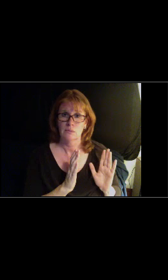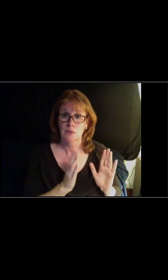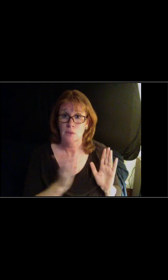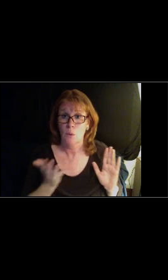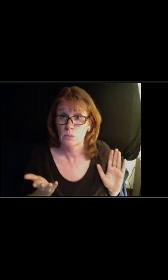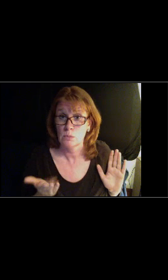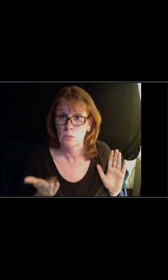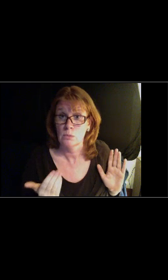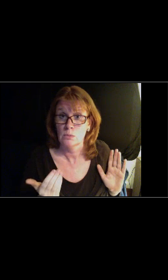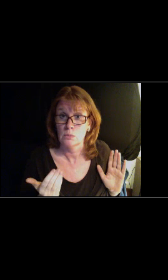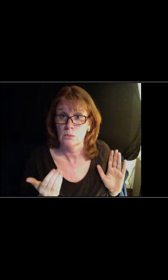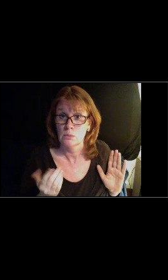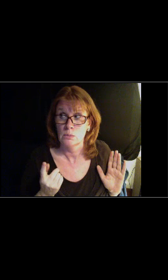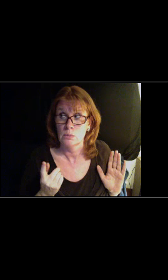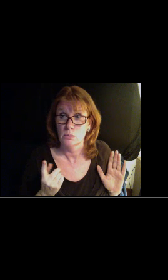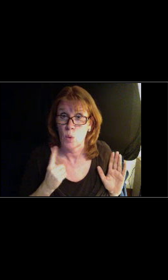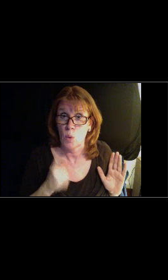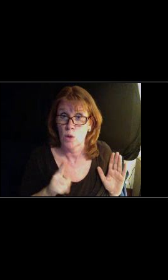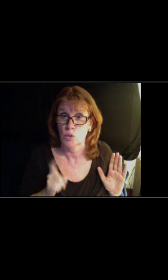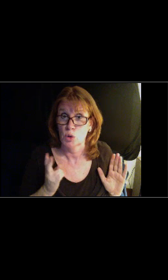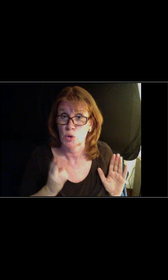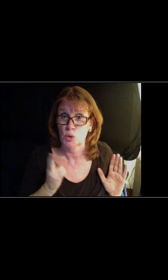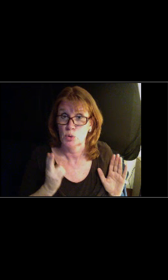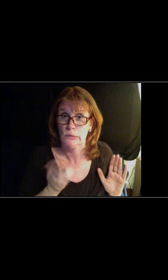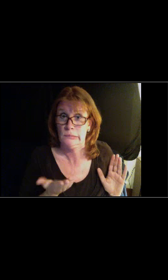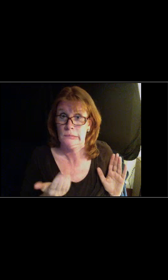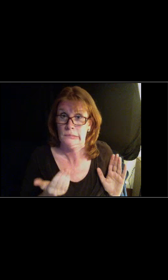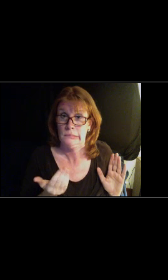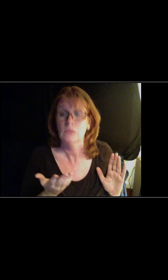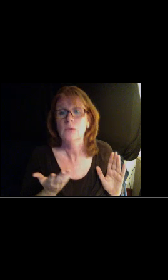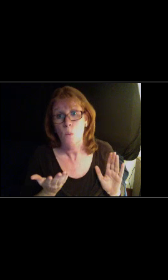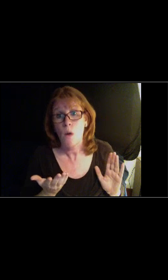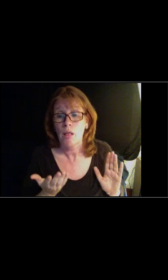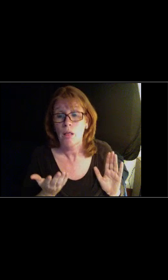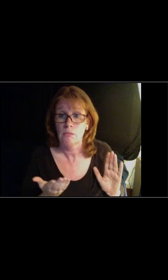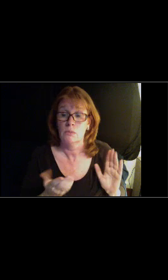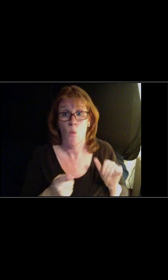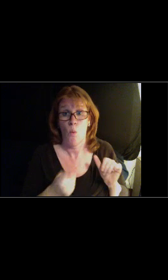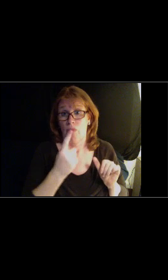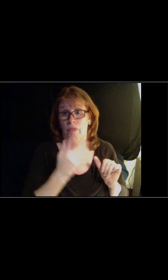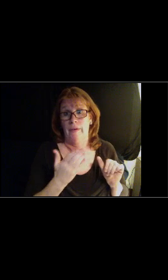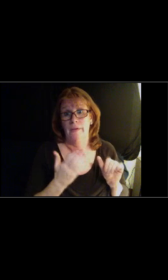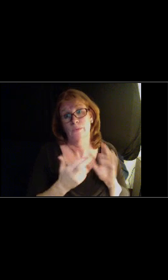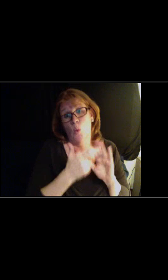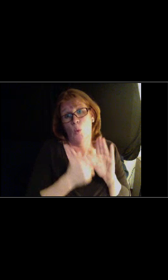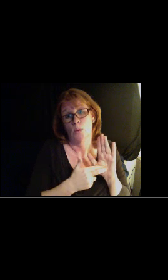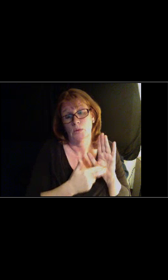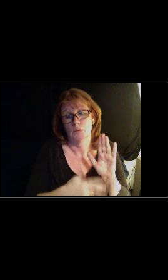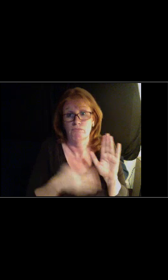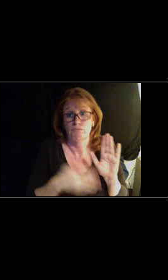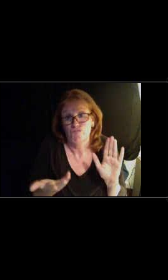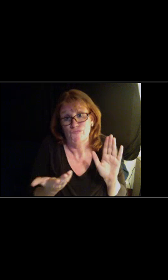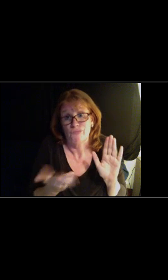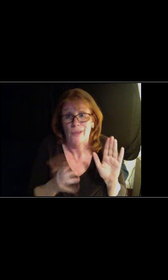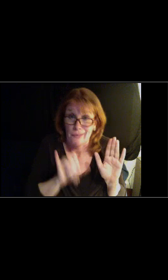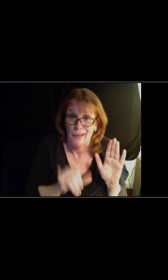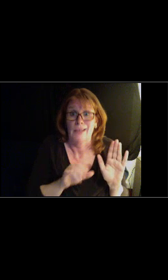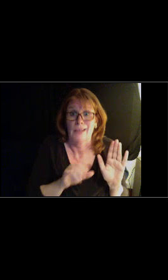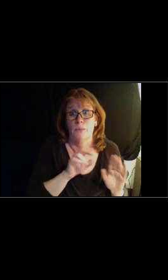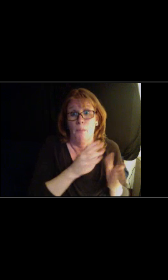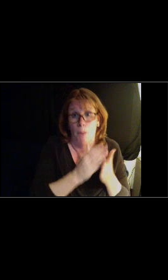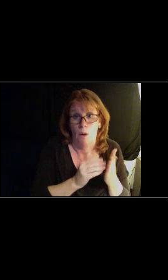The roles that we're talking about are not necessarily working. So what should we use? What should we do?